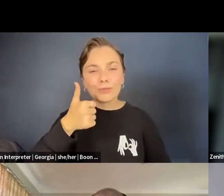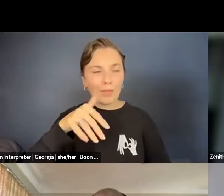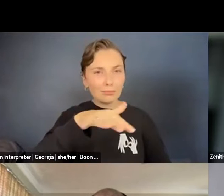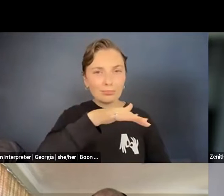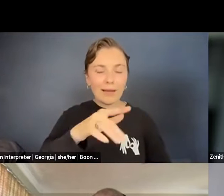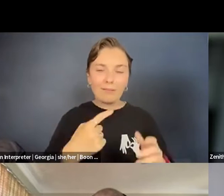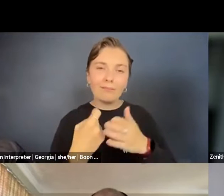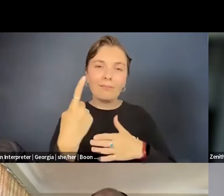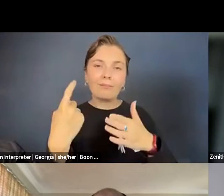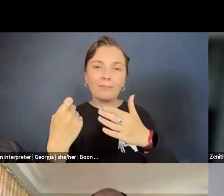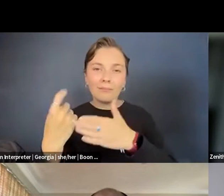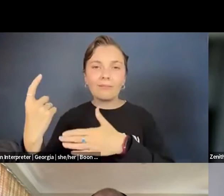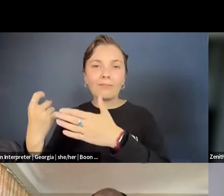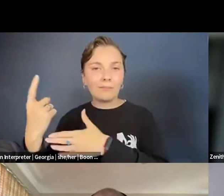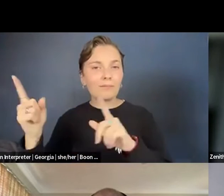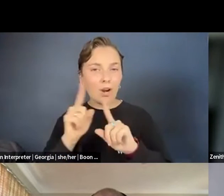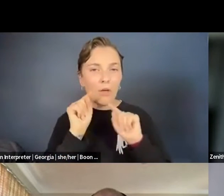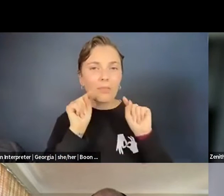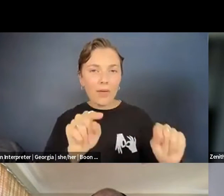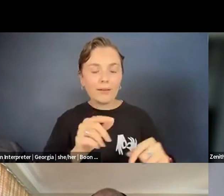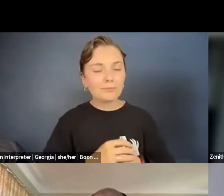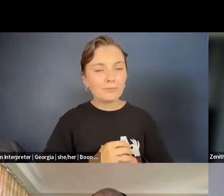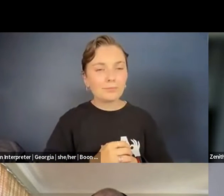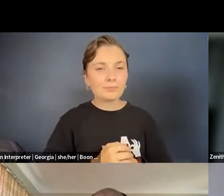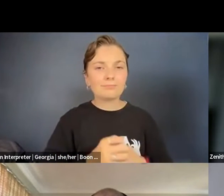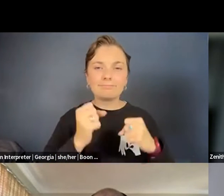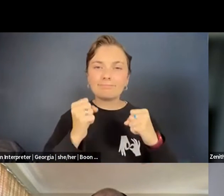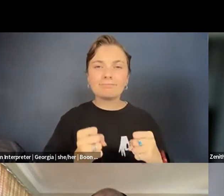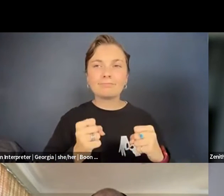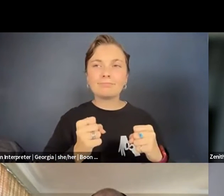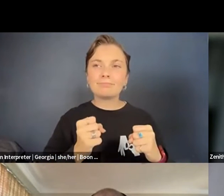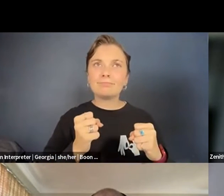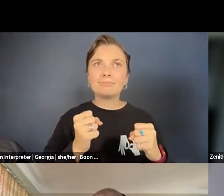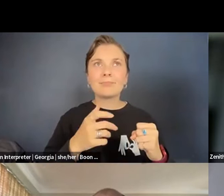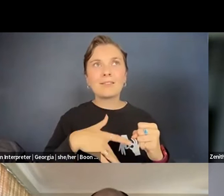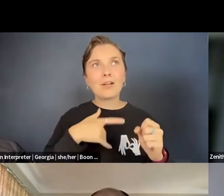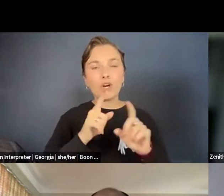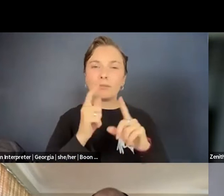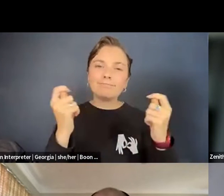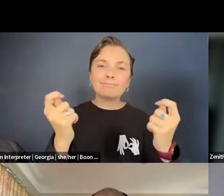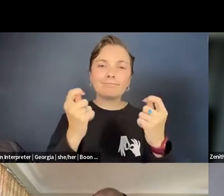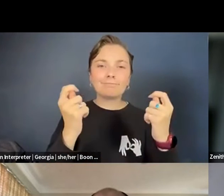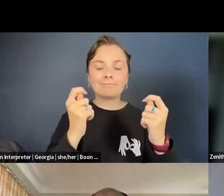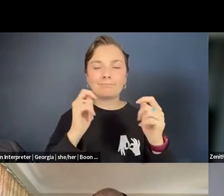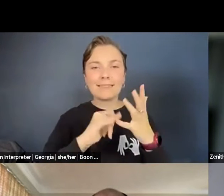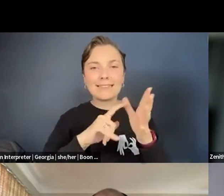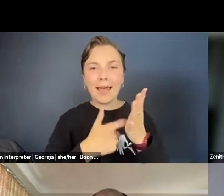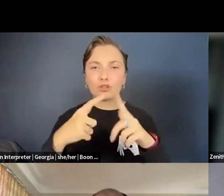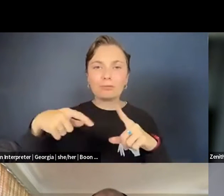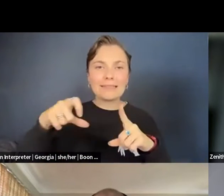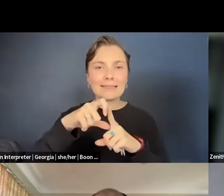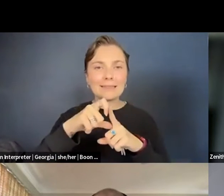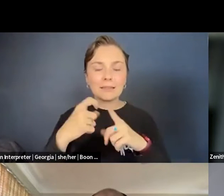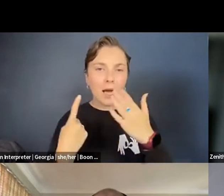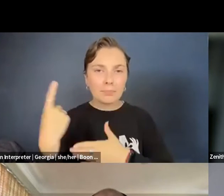kept emerging, and there was very much in some ways a ceremonial sacredness that happened.